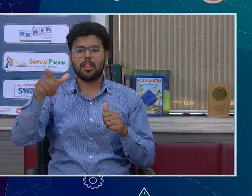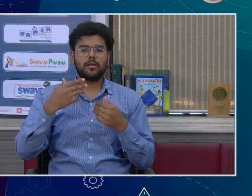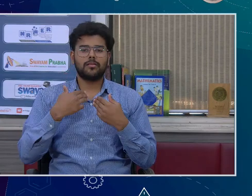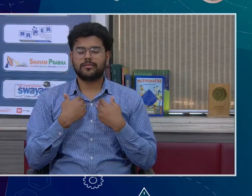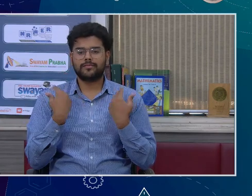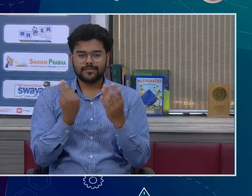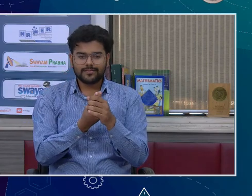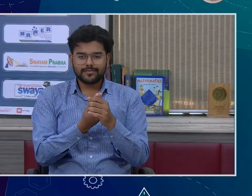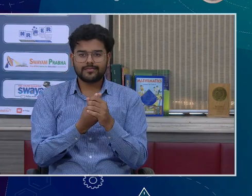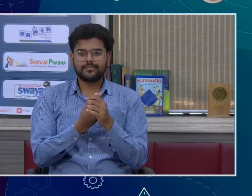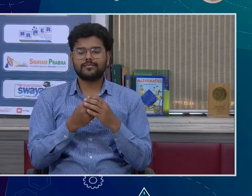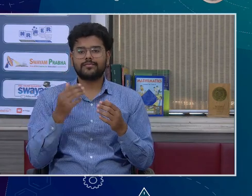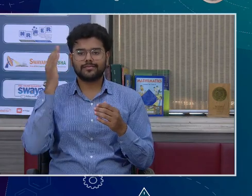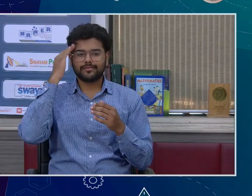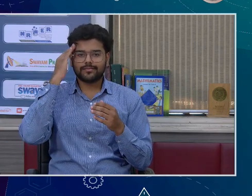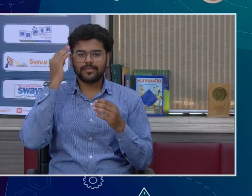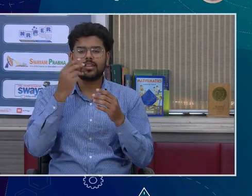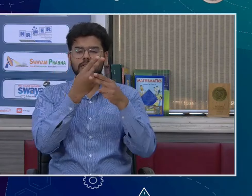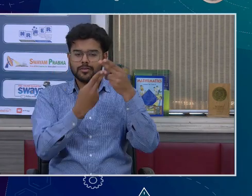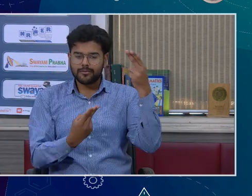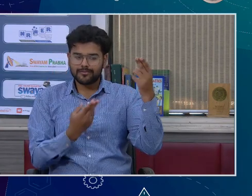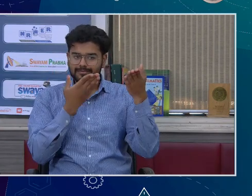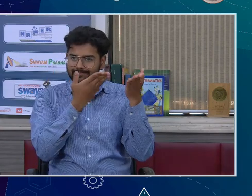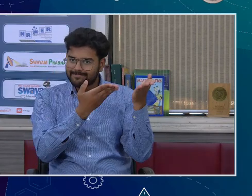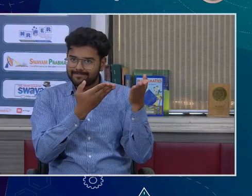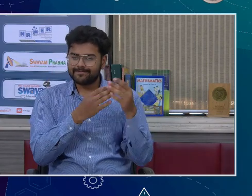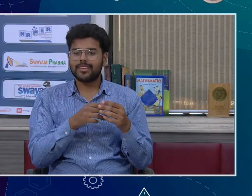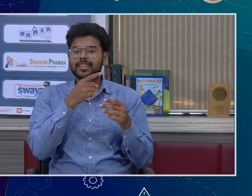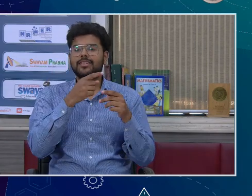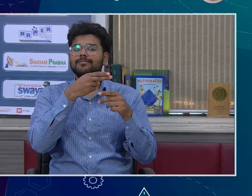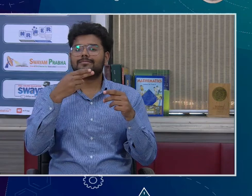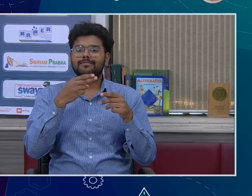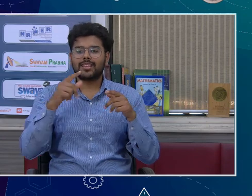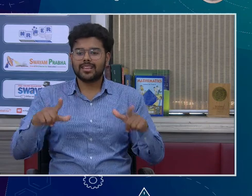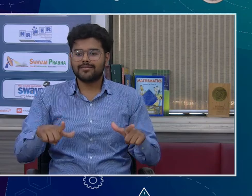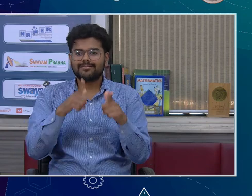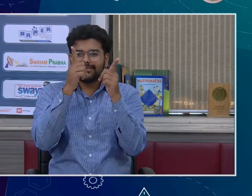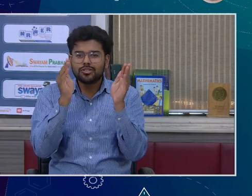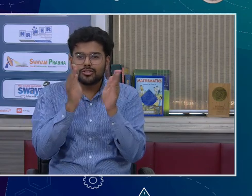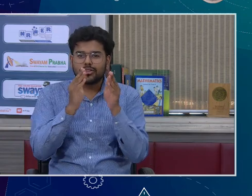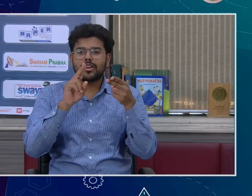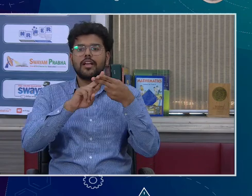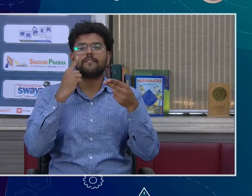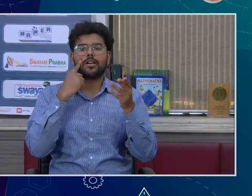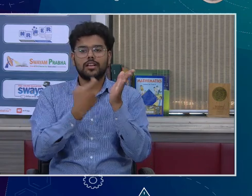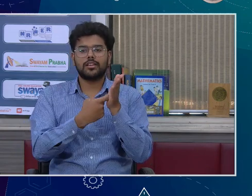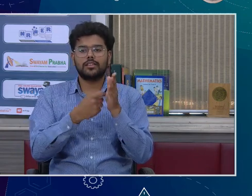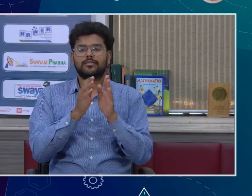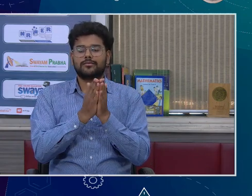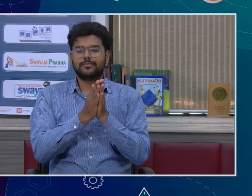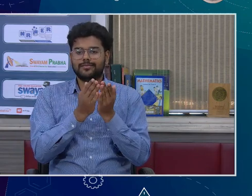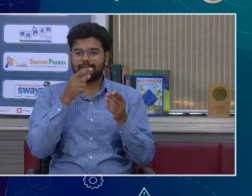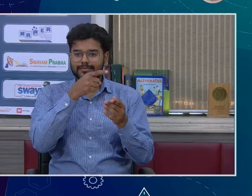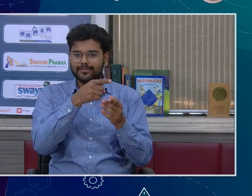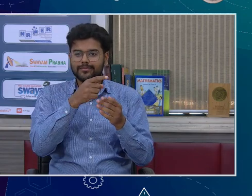to know about a story, which is the Little Fir Tree from Unit 2 of your book, The